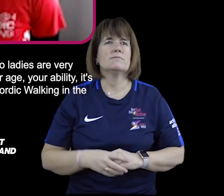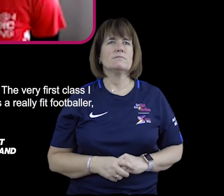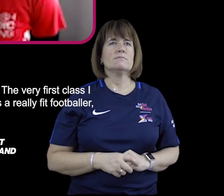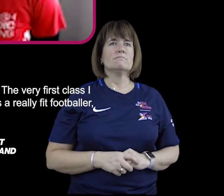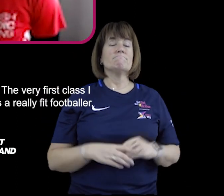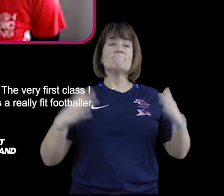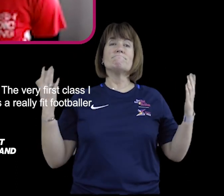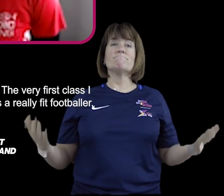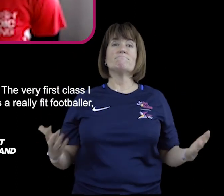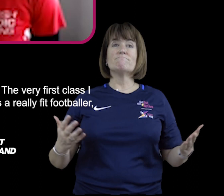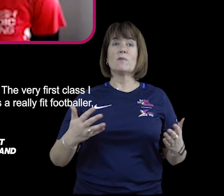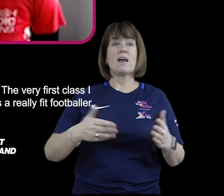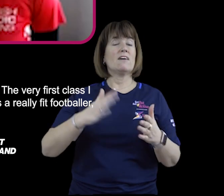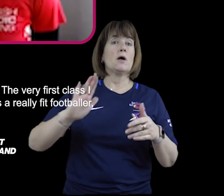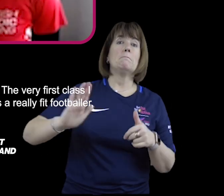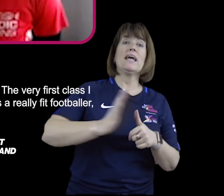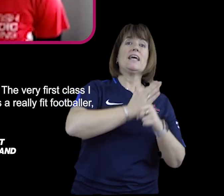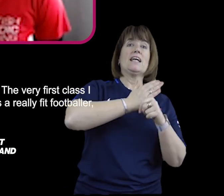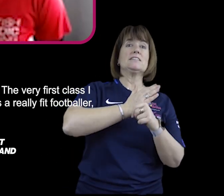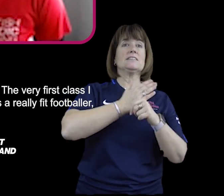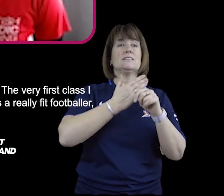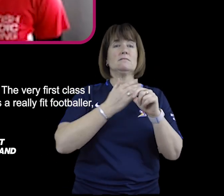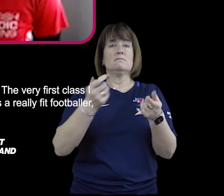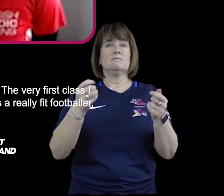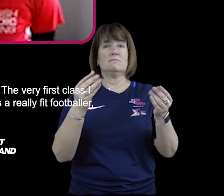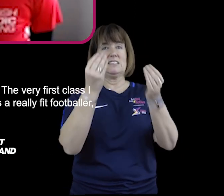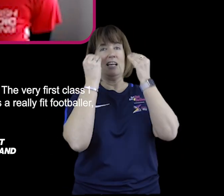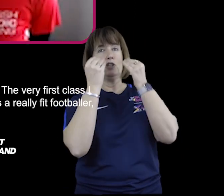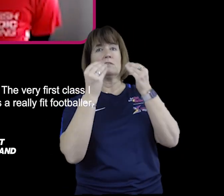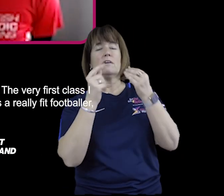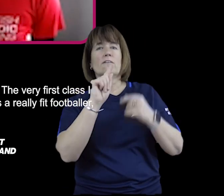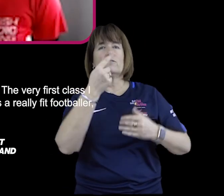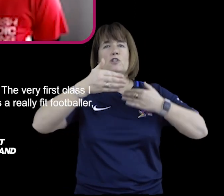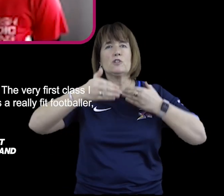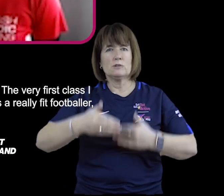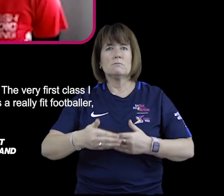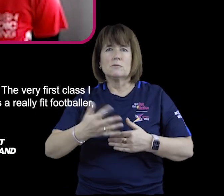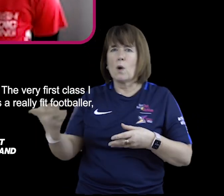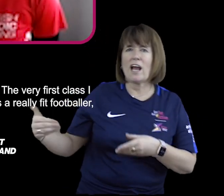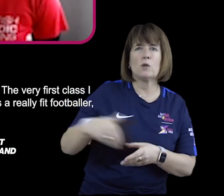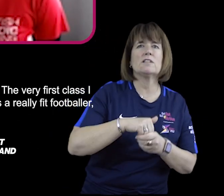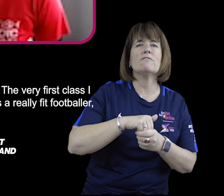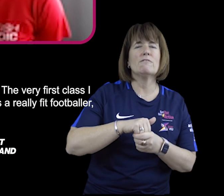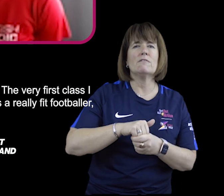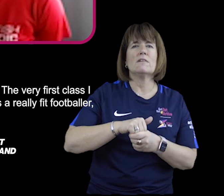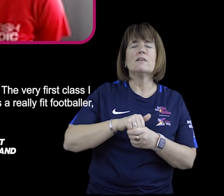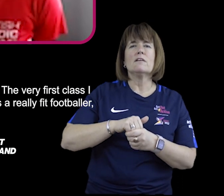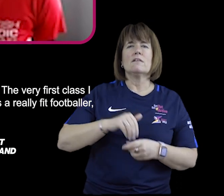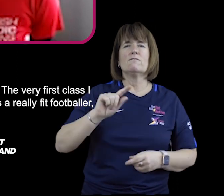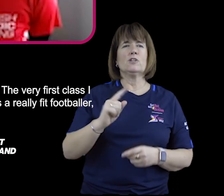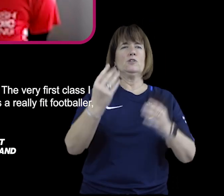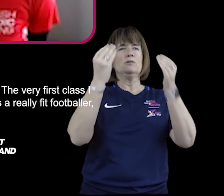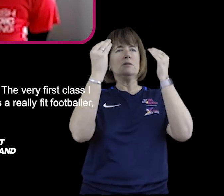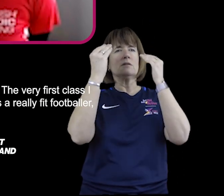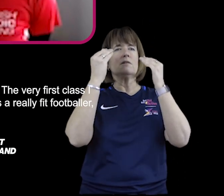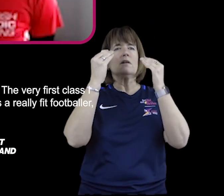UK? Indeed. The way we run beginners sessions, that first phase, is so inclusive. The very